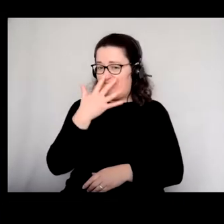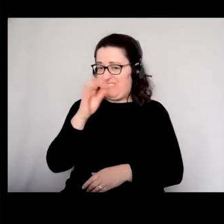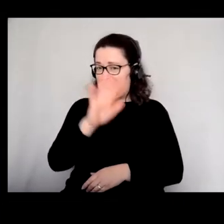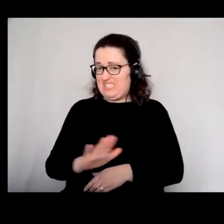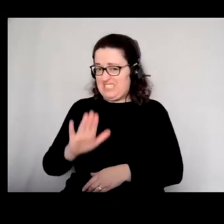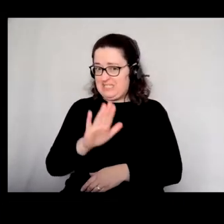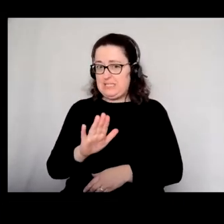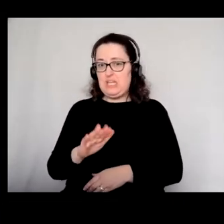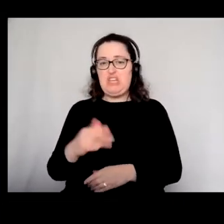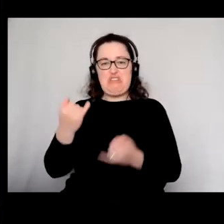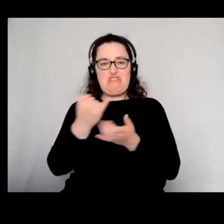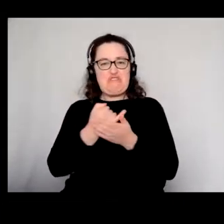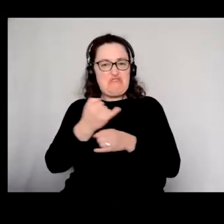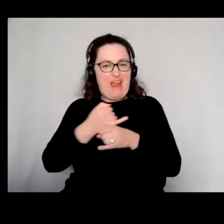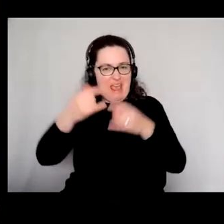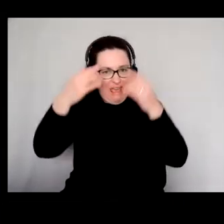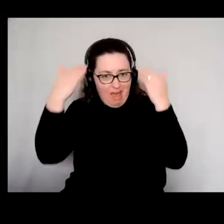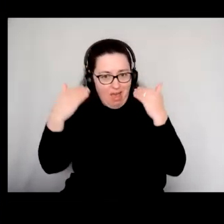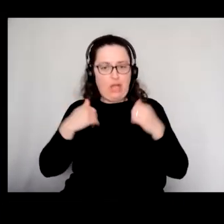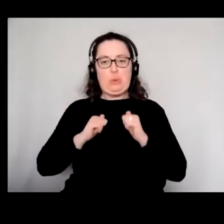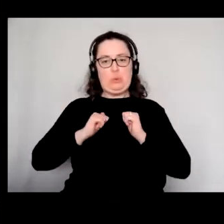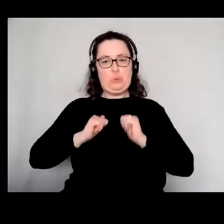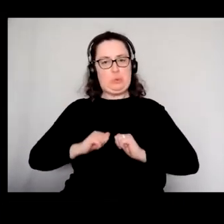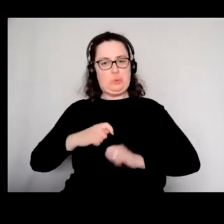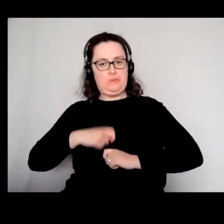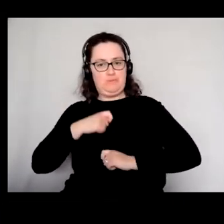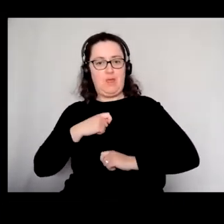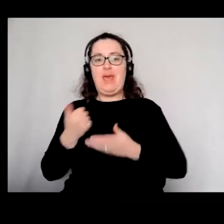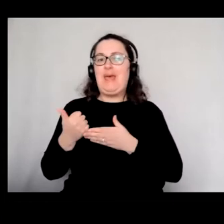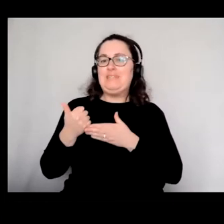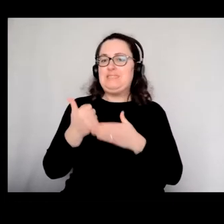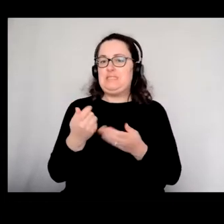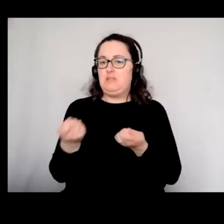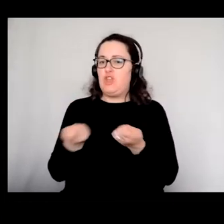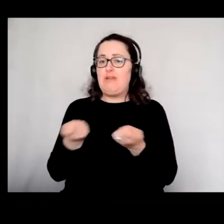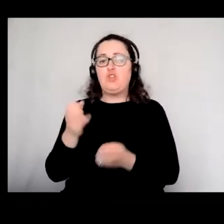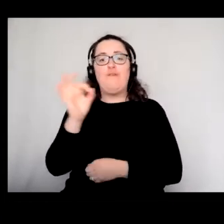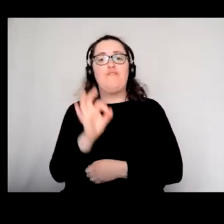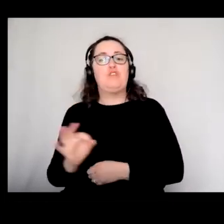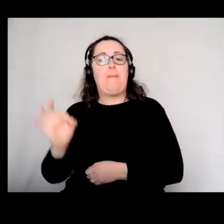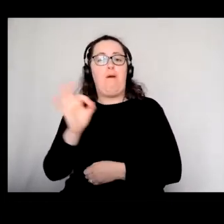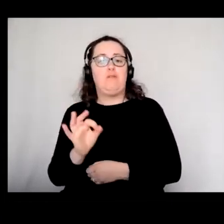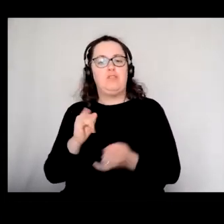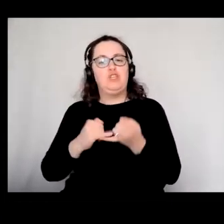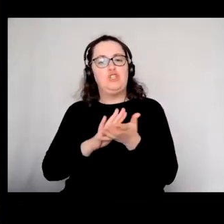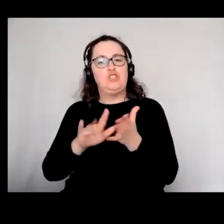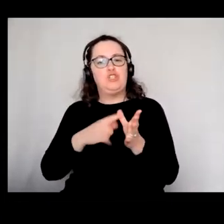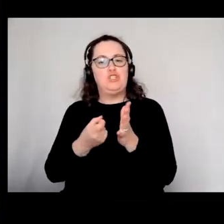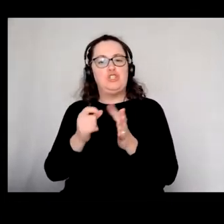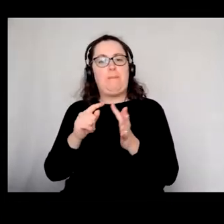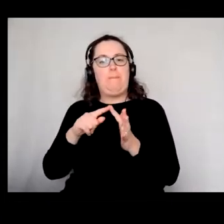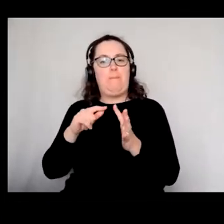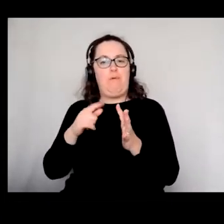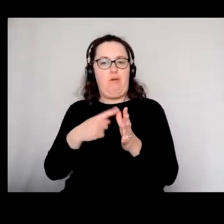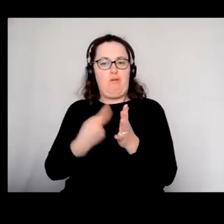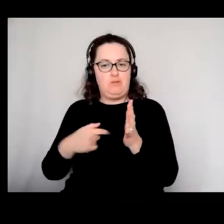suit. I'm the CEO and Artistic Director of Shape Arts and the Project Director of NDACA. And I'm here because